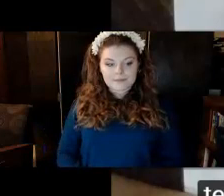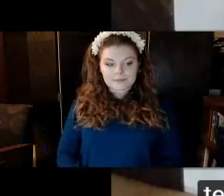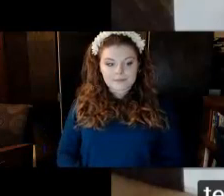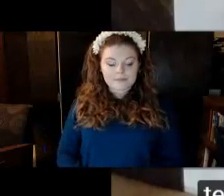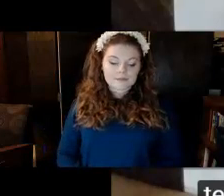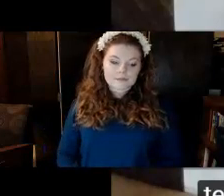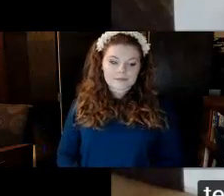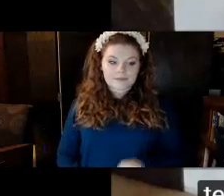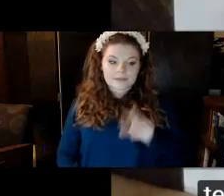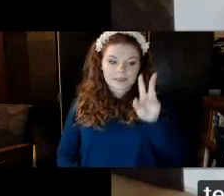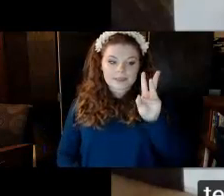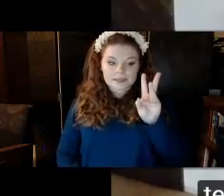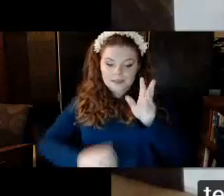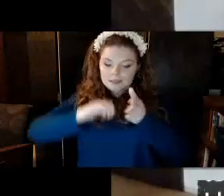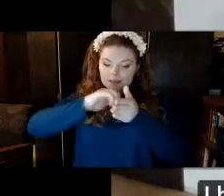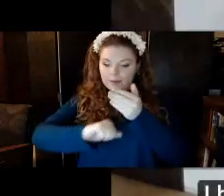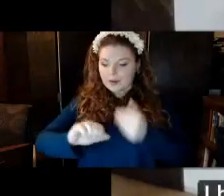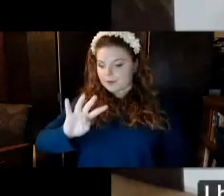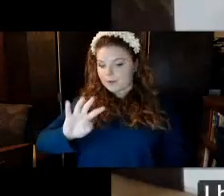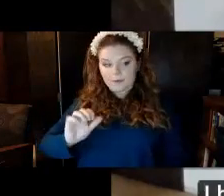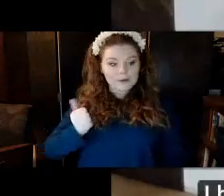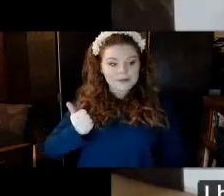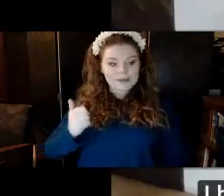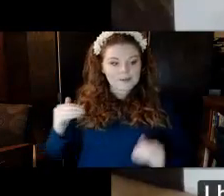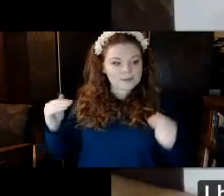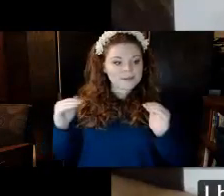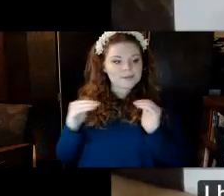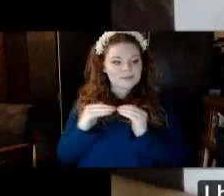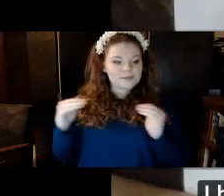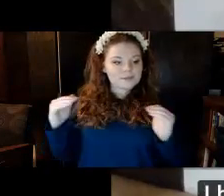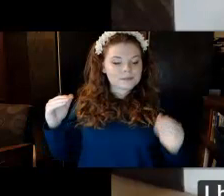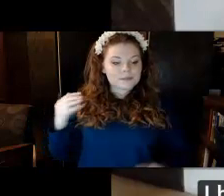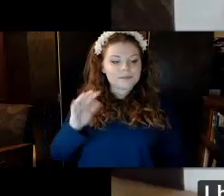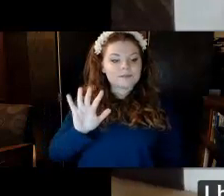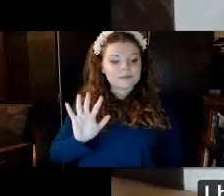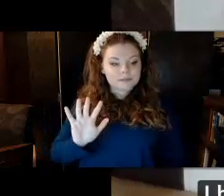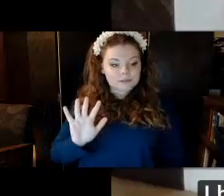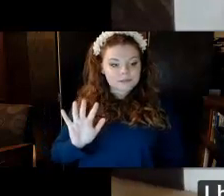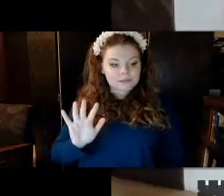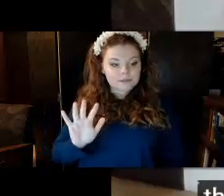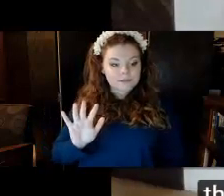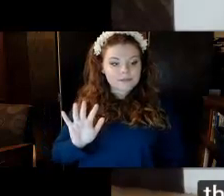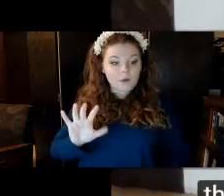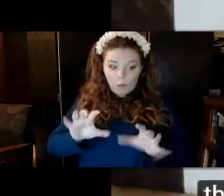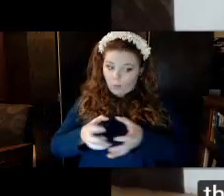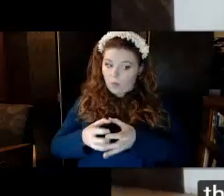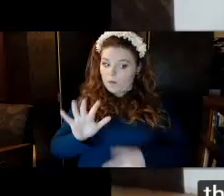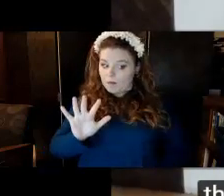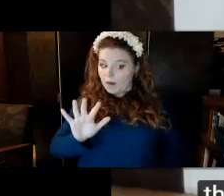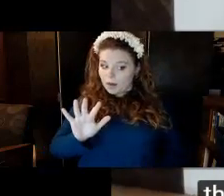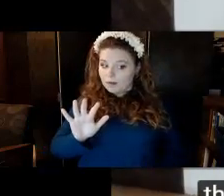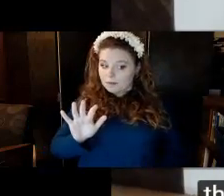6 minus 4/10. That's going to give me 5 as a whole number